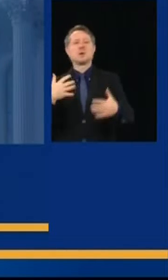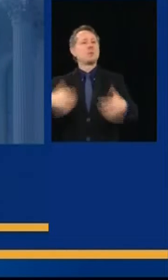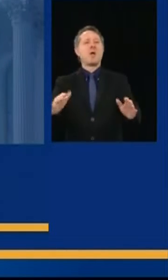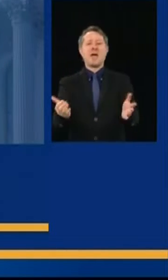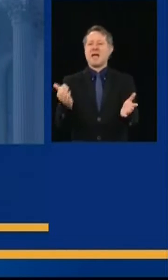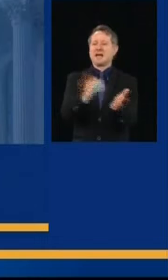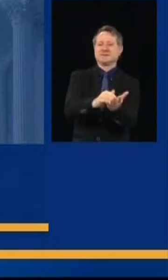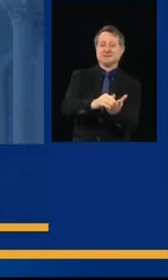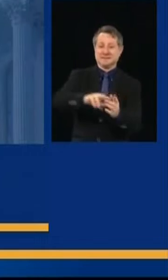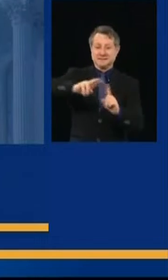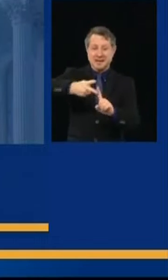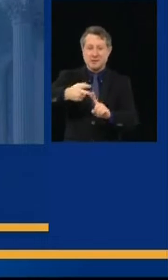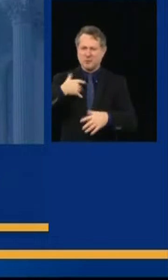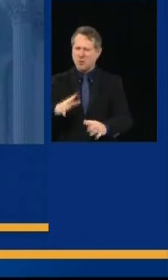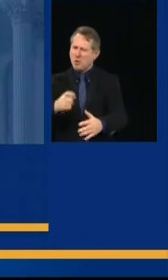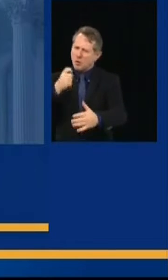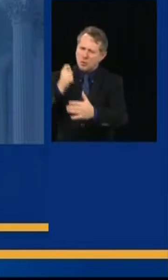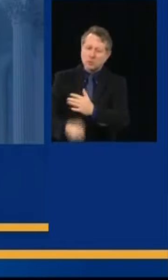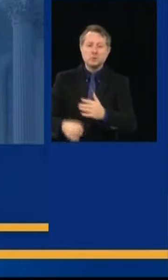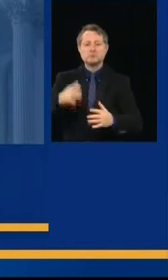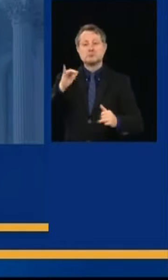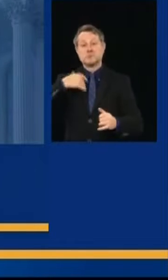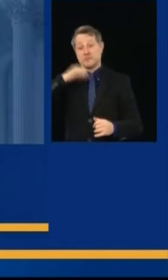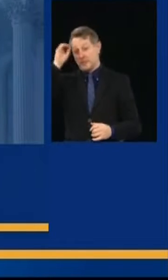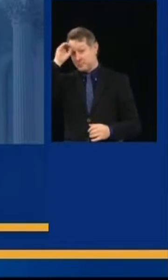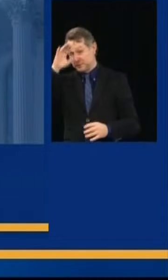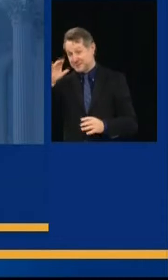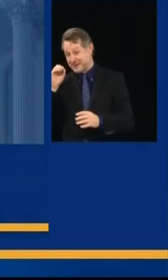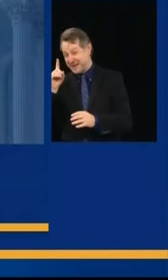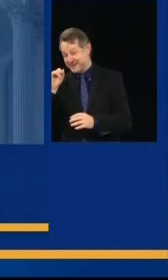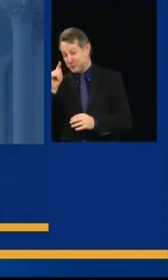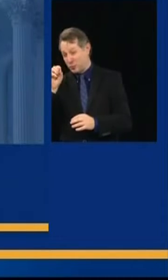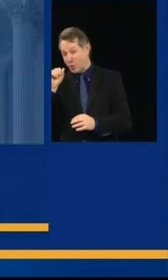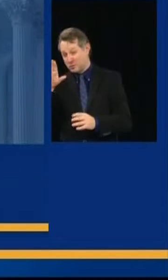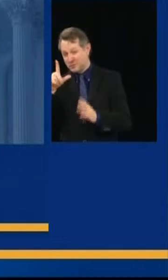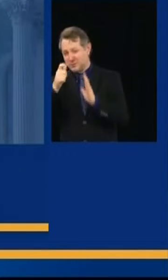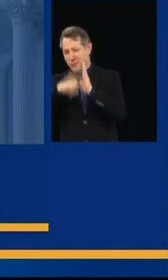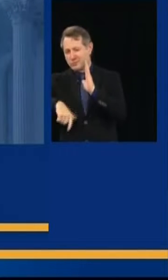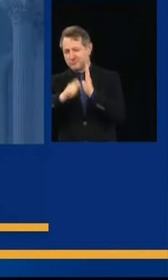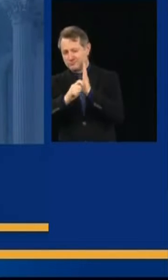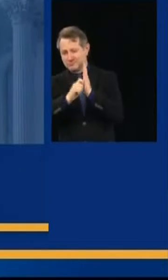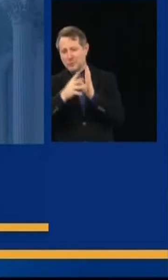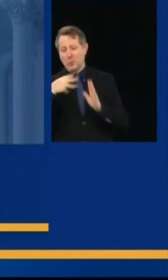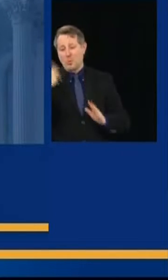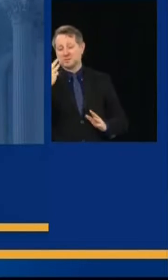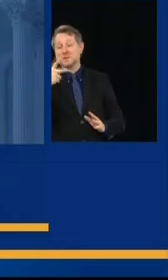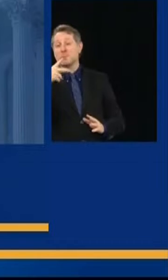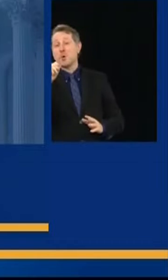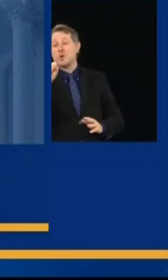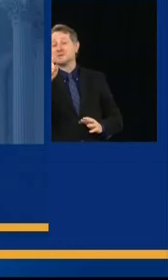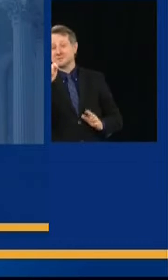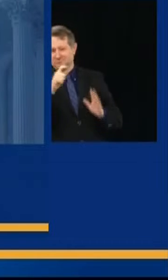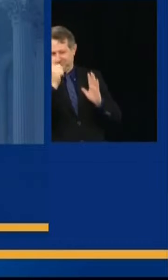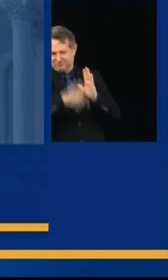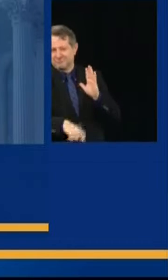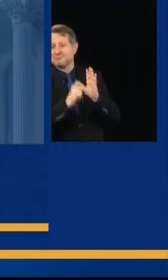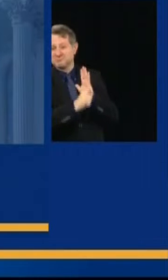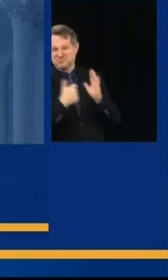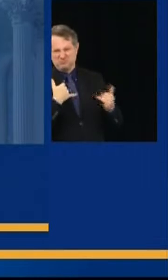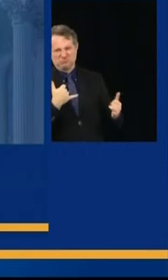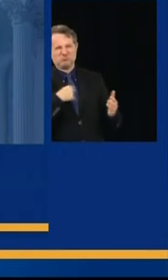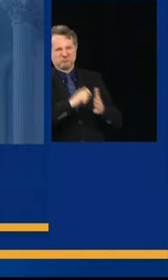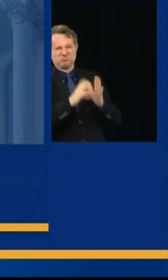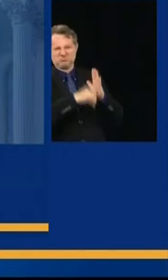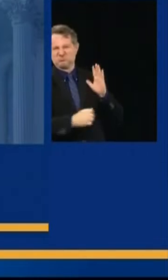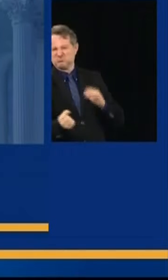did an op-ed today in the Washington Post that speaks just to this. You want to provide subsidies to